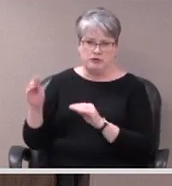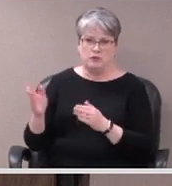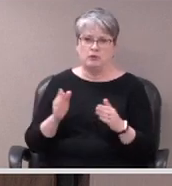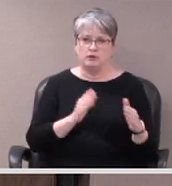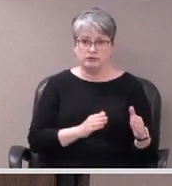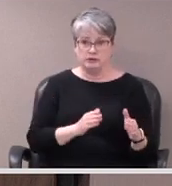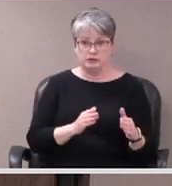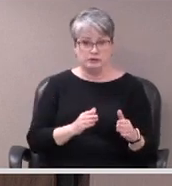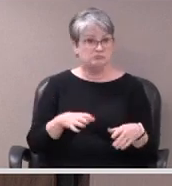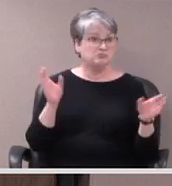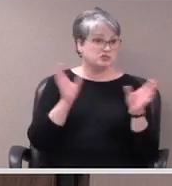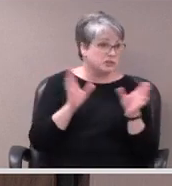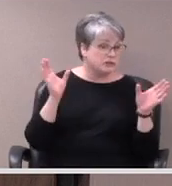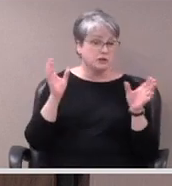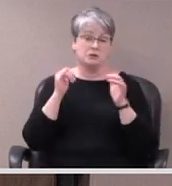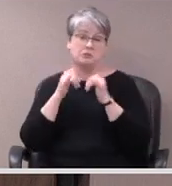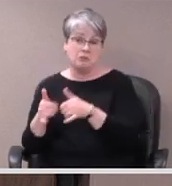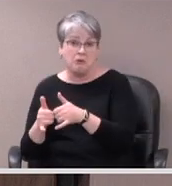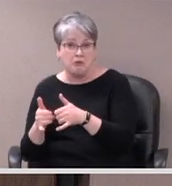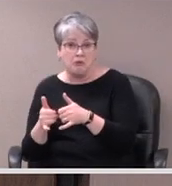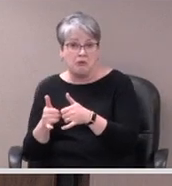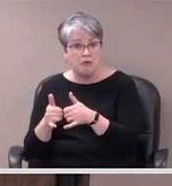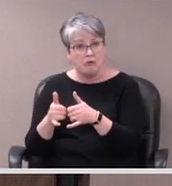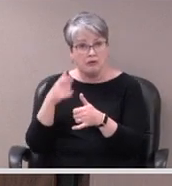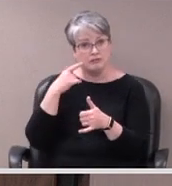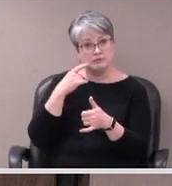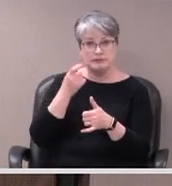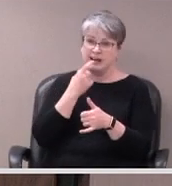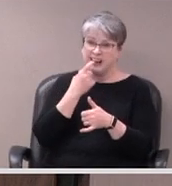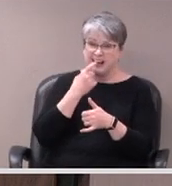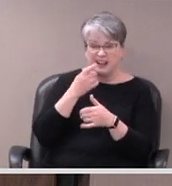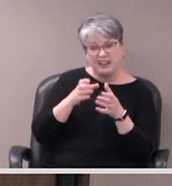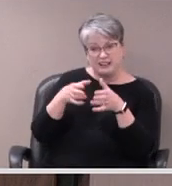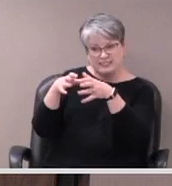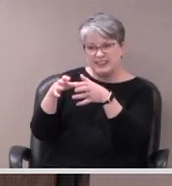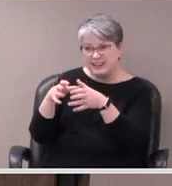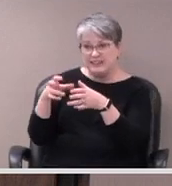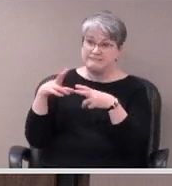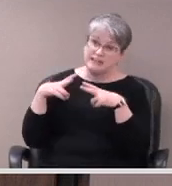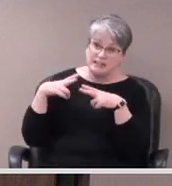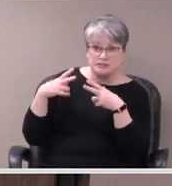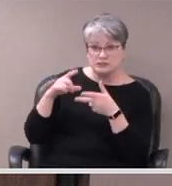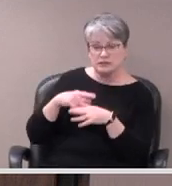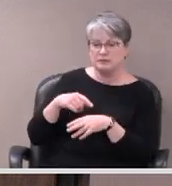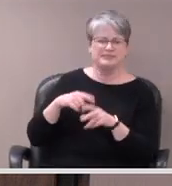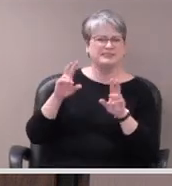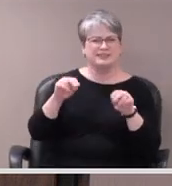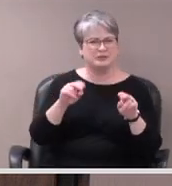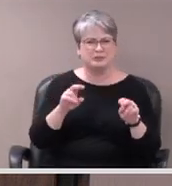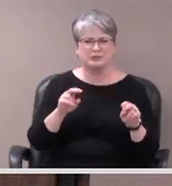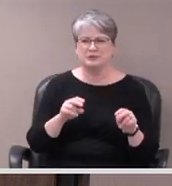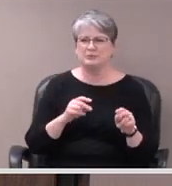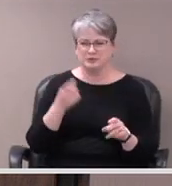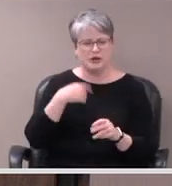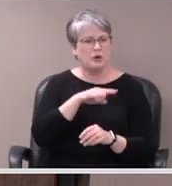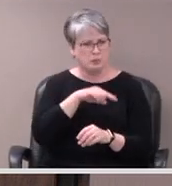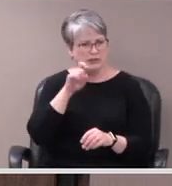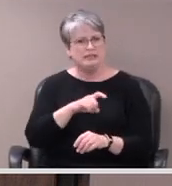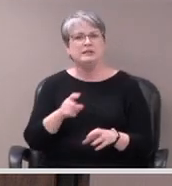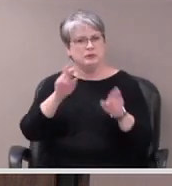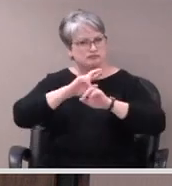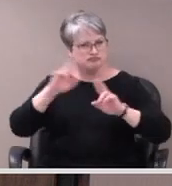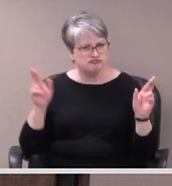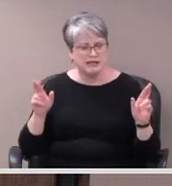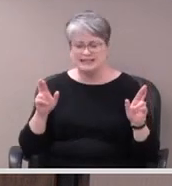Do we get a certificate? Do we get an award, a little glass jar or whatever, vacation time? No, we don't. We have to prepare and know that any